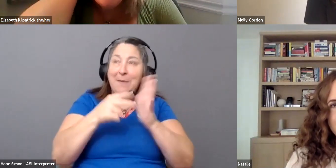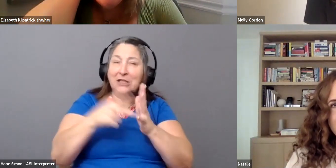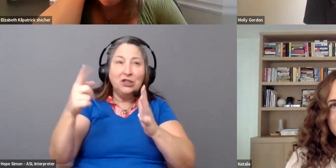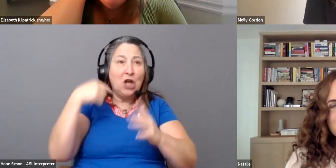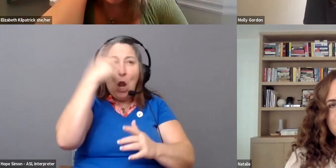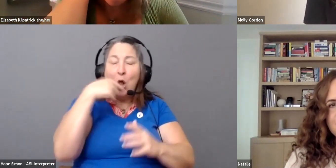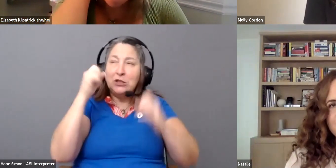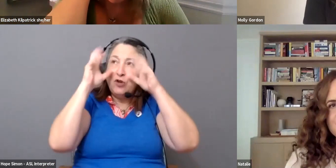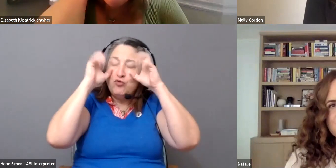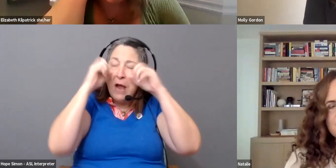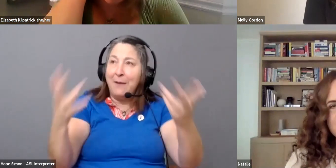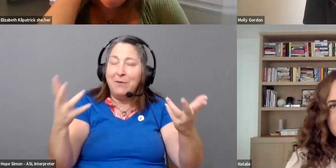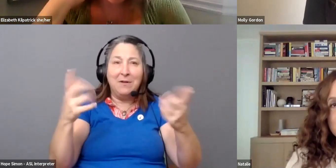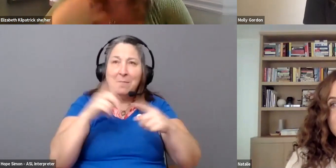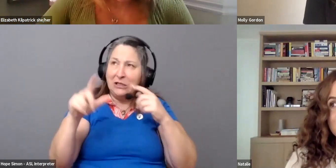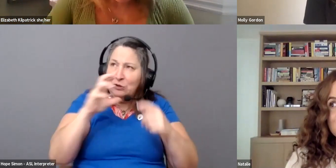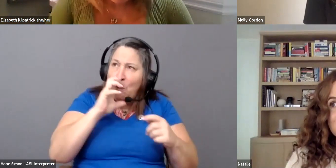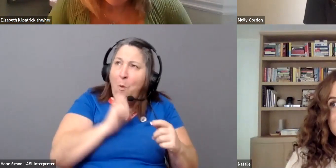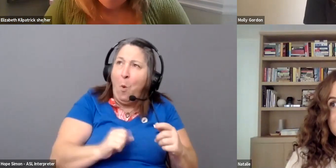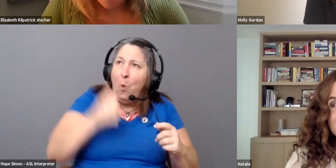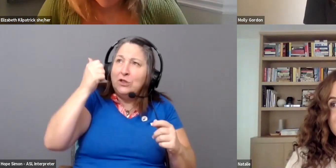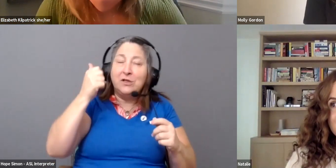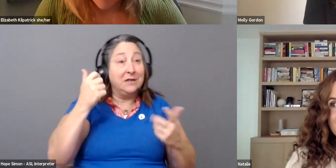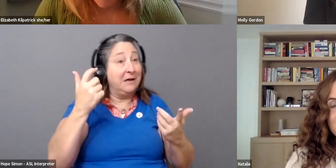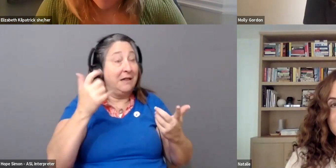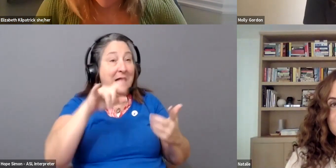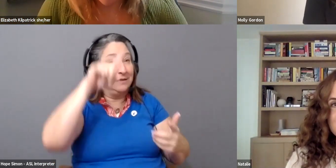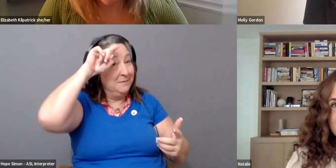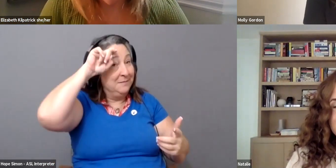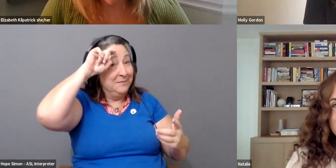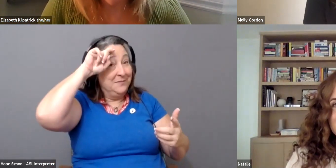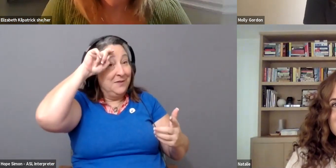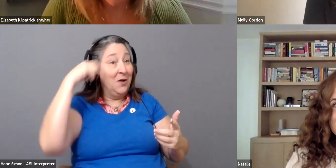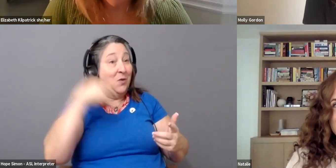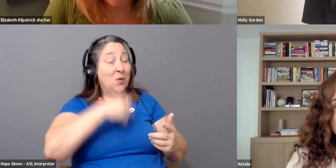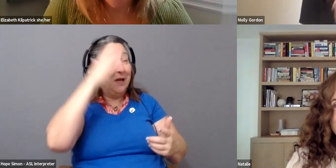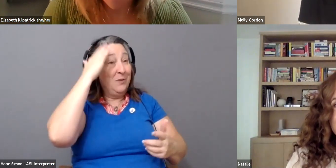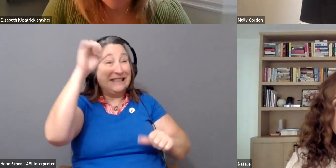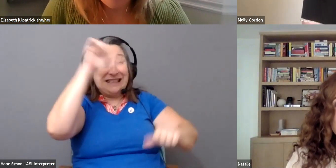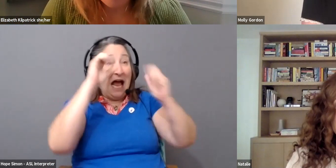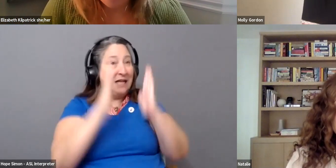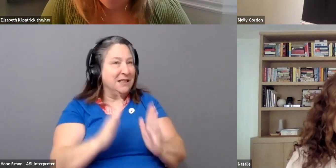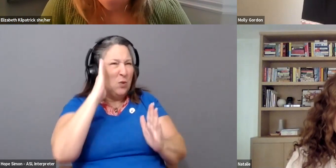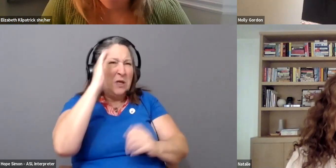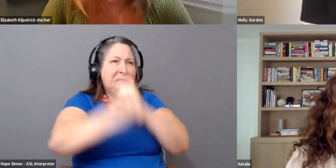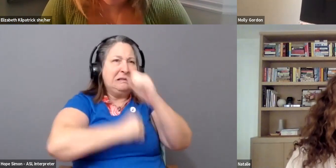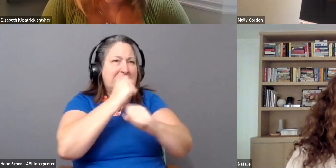incredible. It's one of those mysteries that, like, you know, scientists will spend years trying to get to the bottom of, but